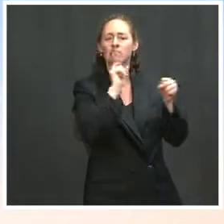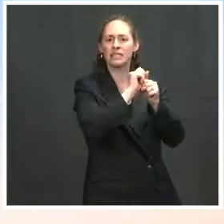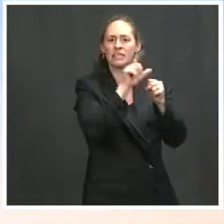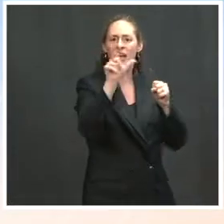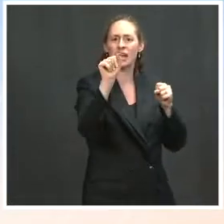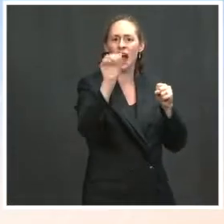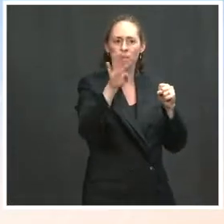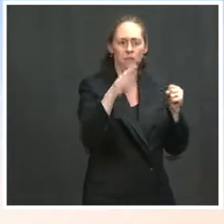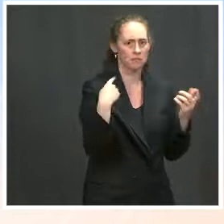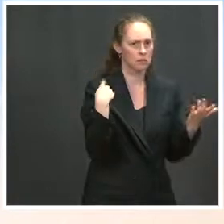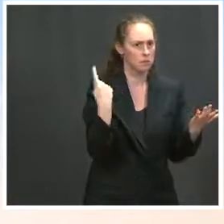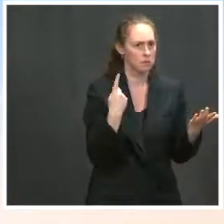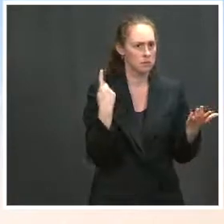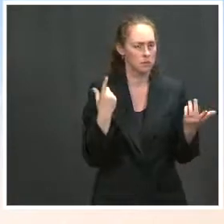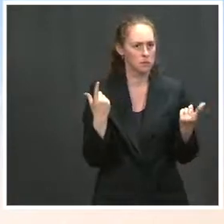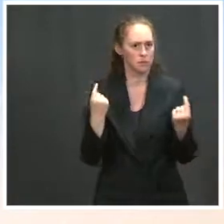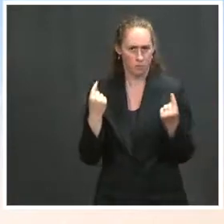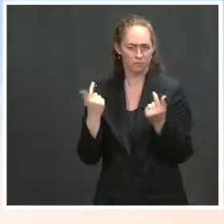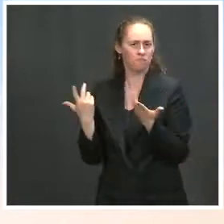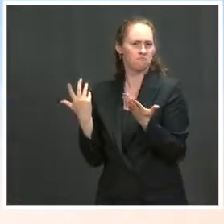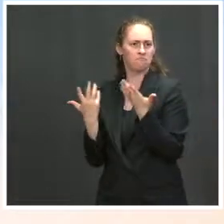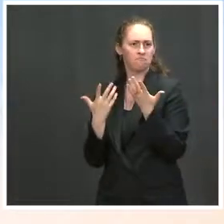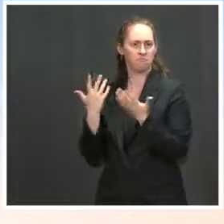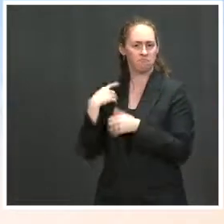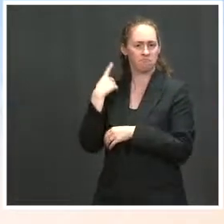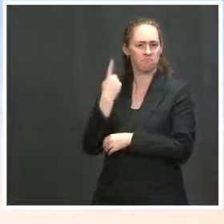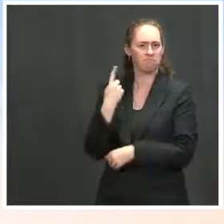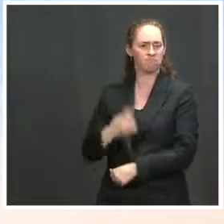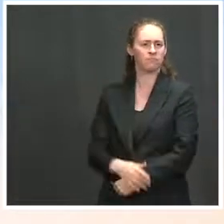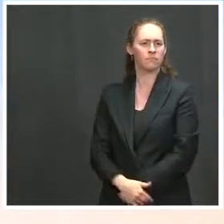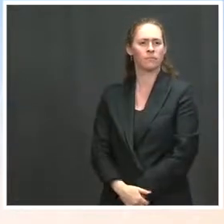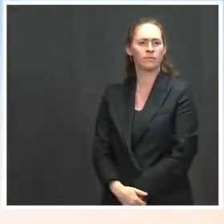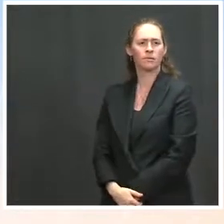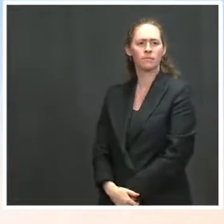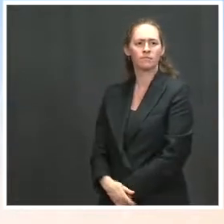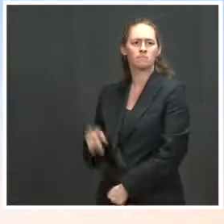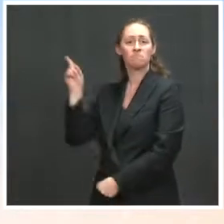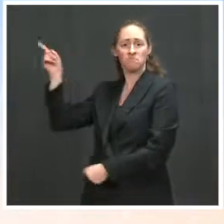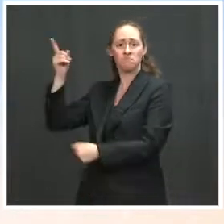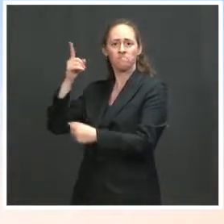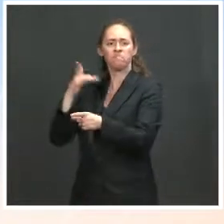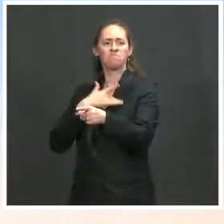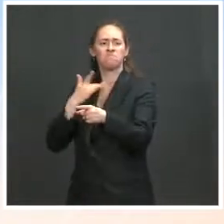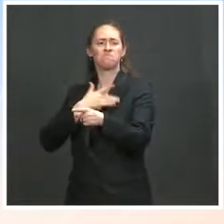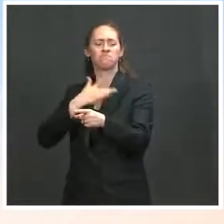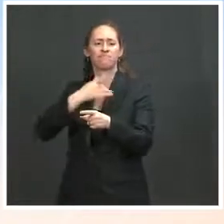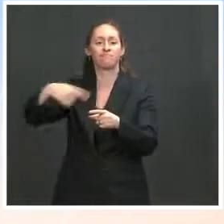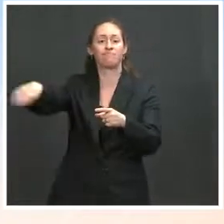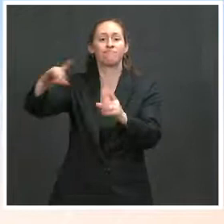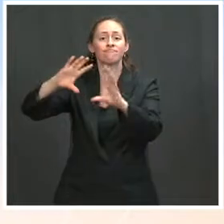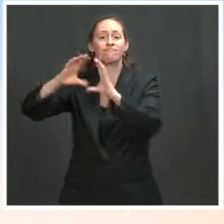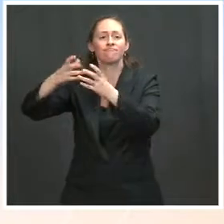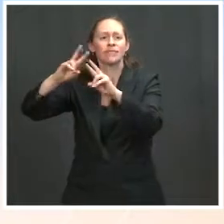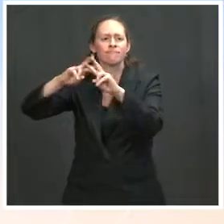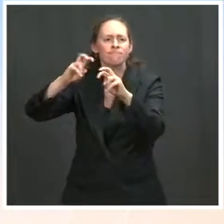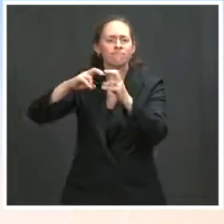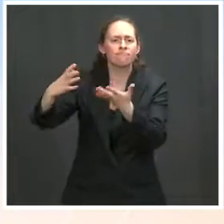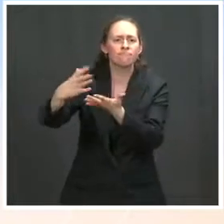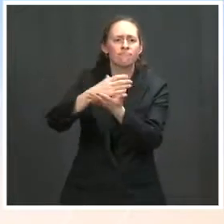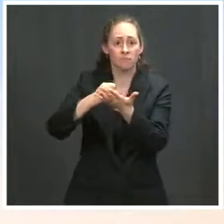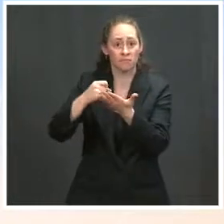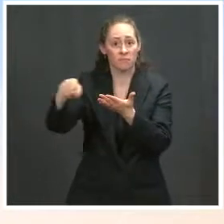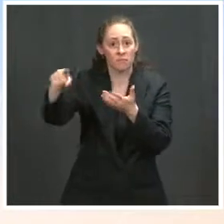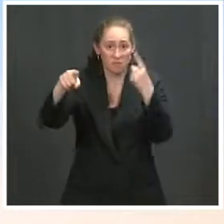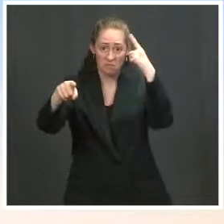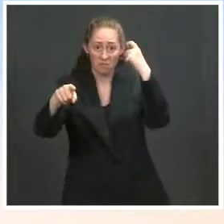one element of the intel community thinks is possible, would the president seek to punish China? We're not going to go